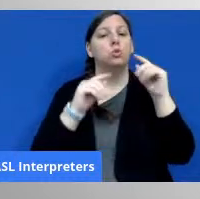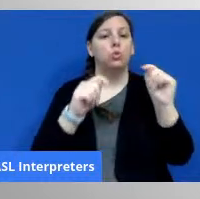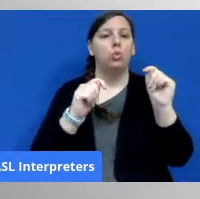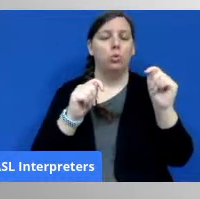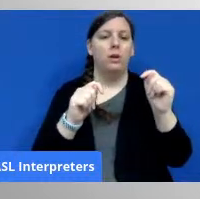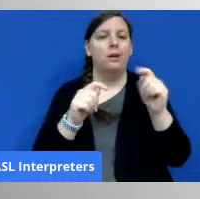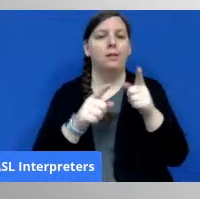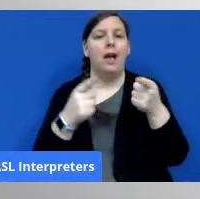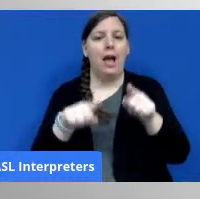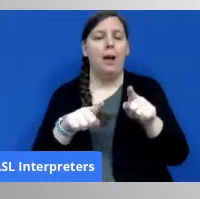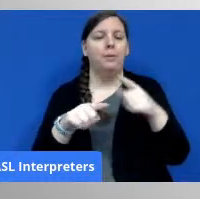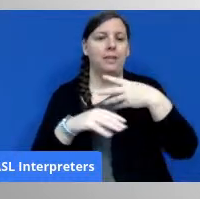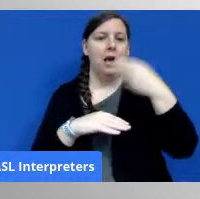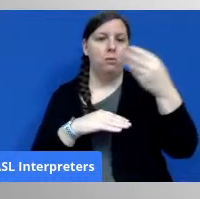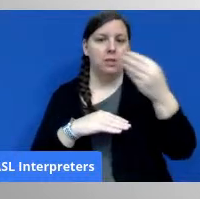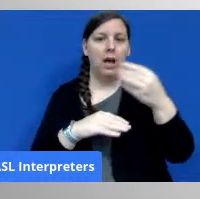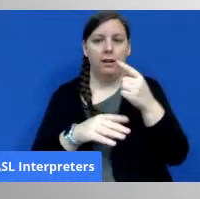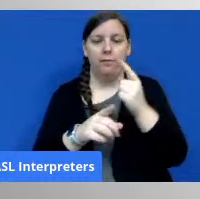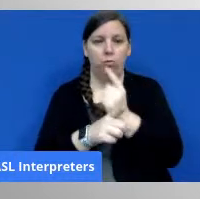Next slide.